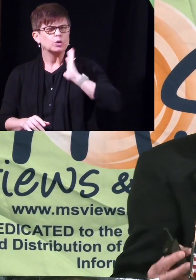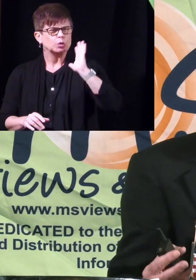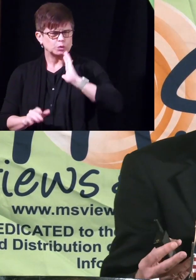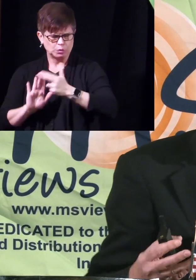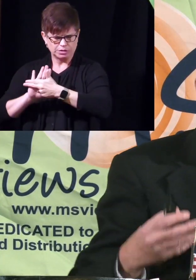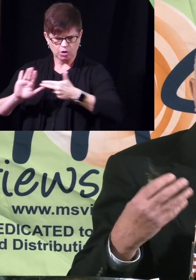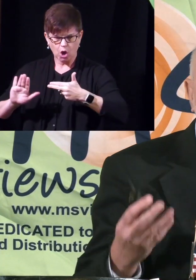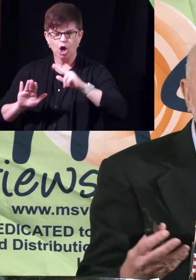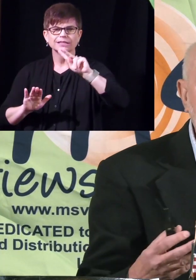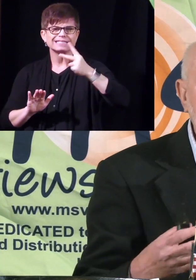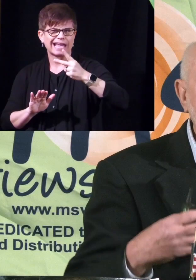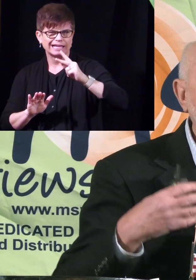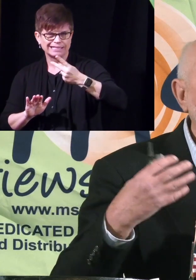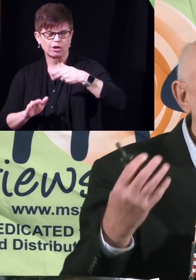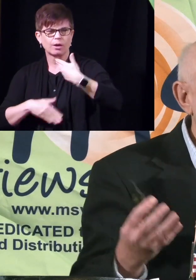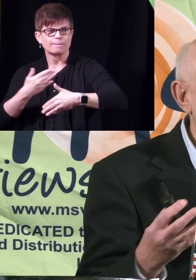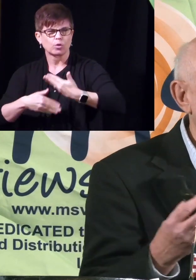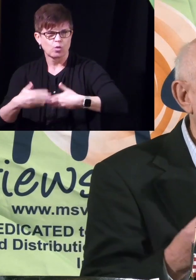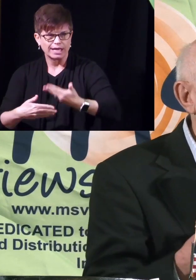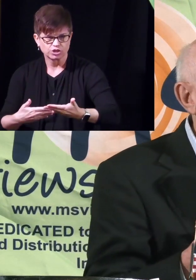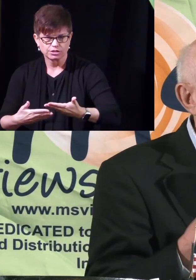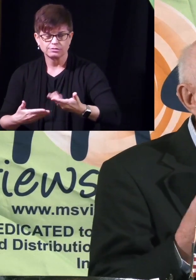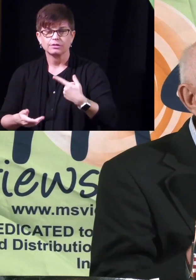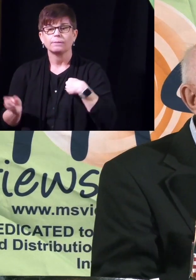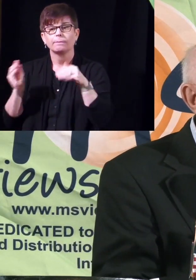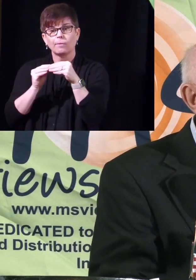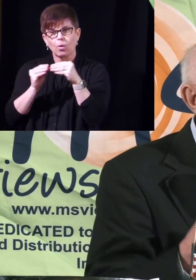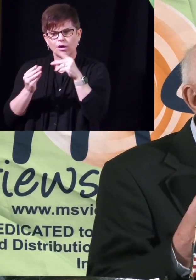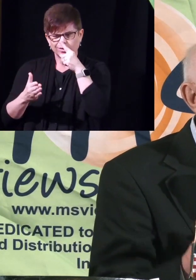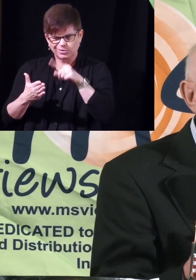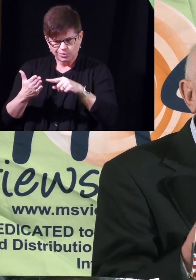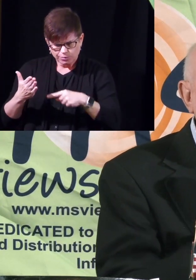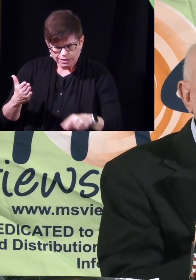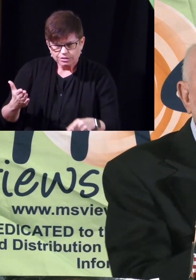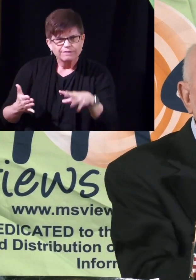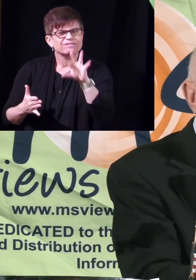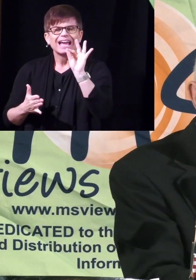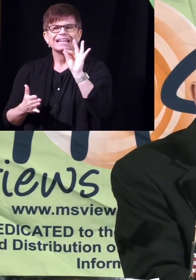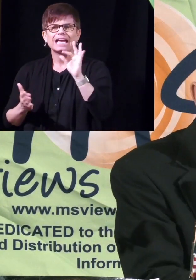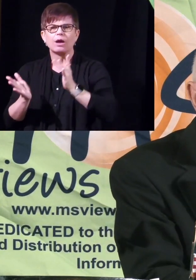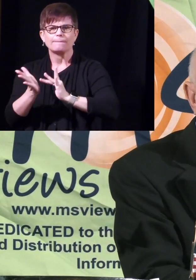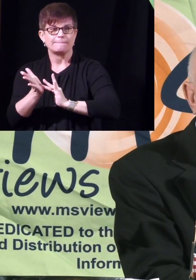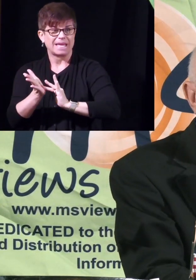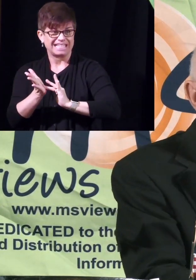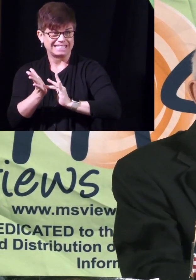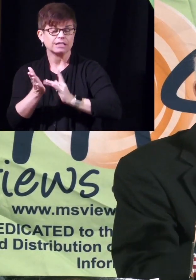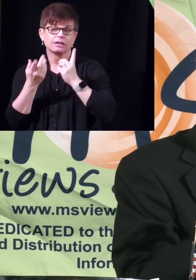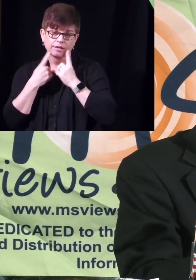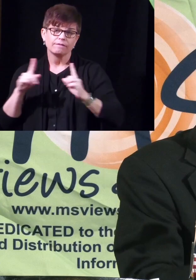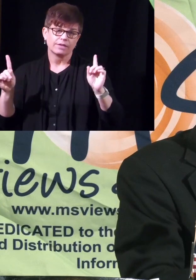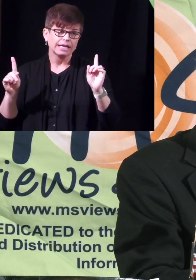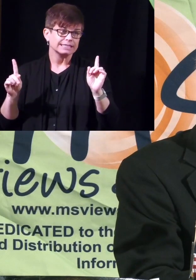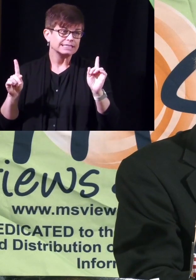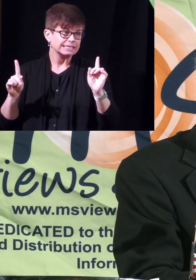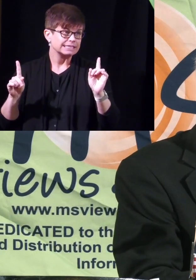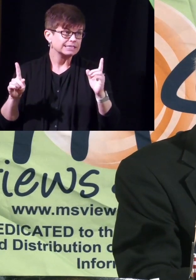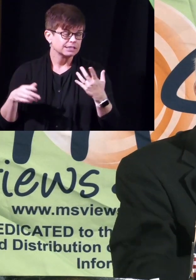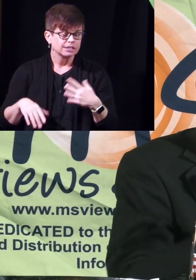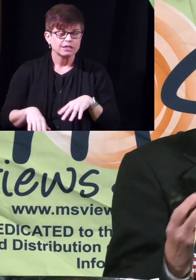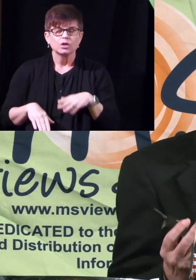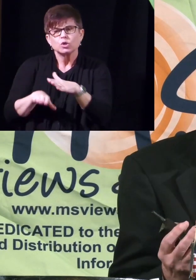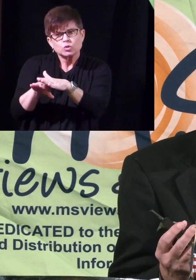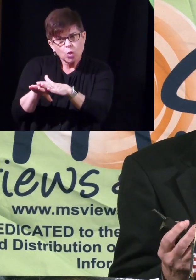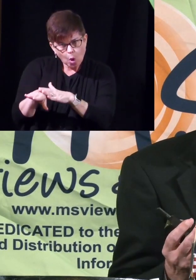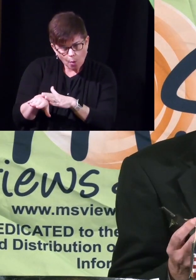we now are looking and doing research to find drugs. Our drugs that we have now are very effective in slowing down inflammation